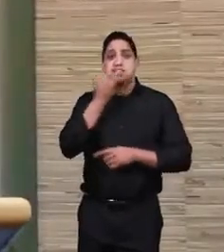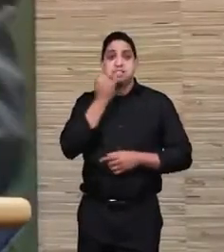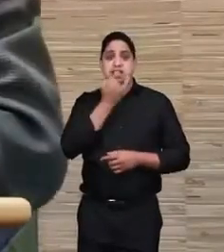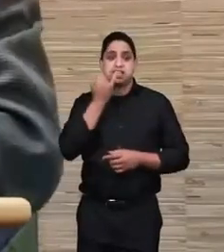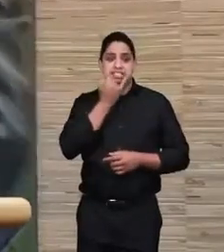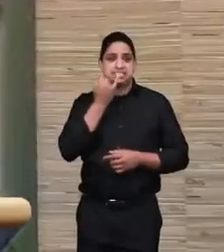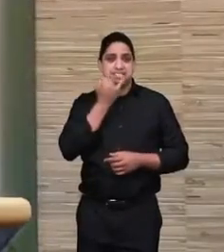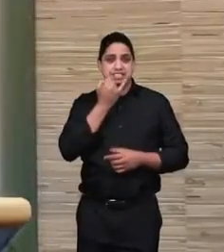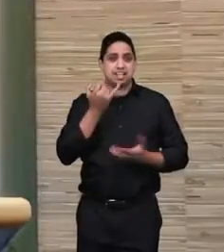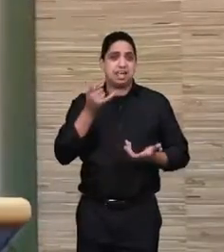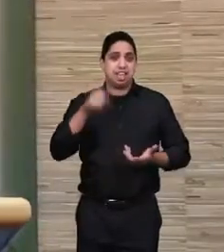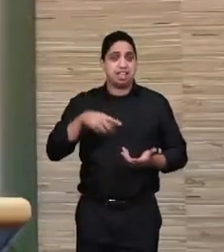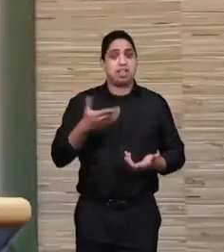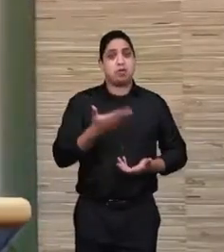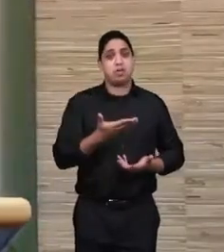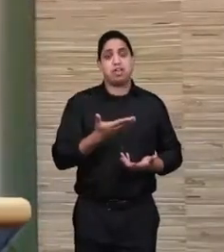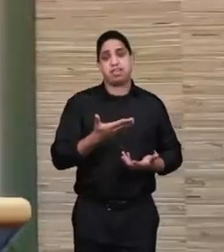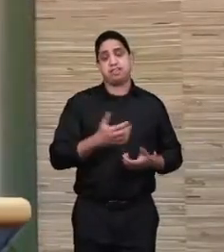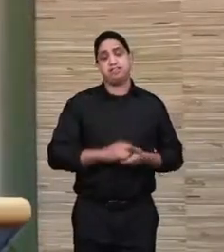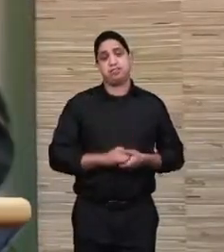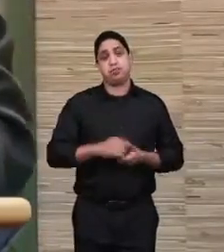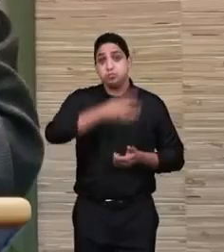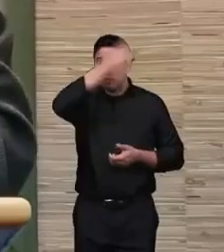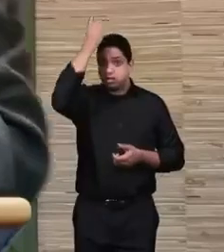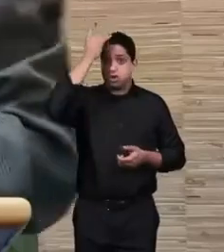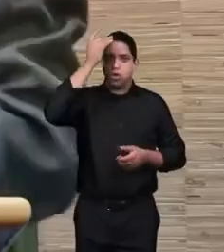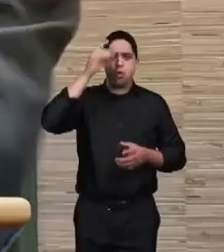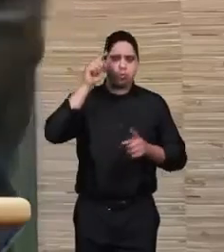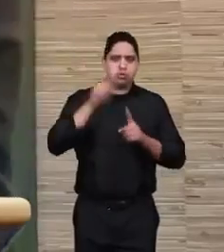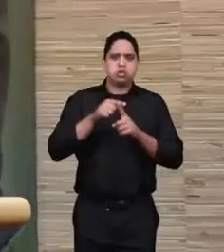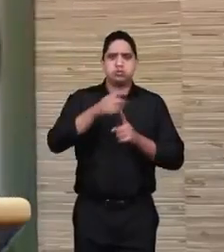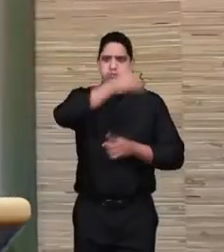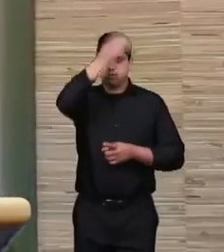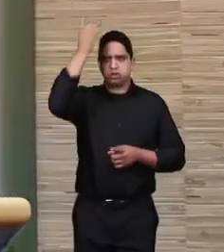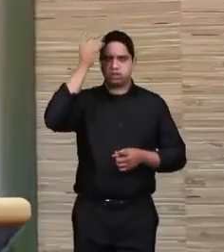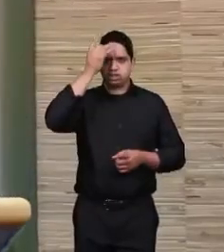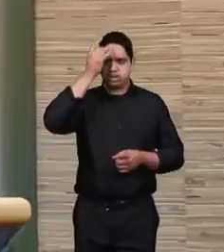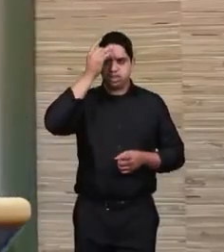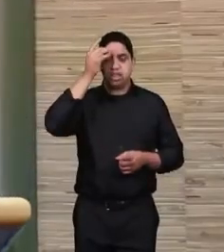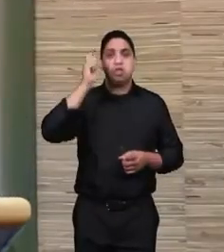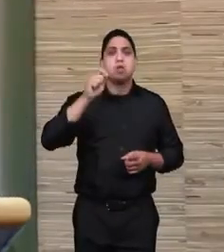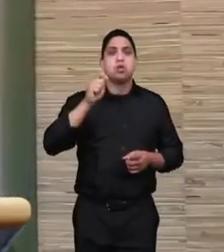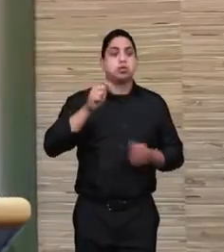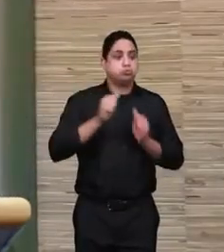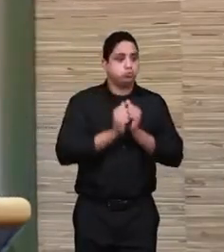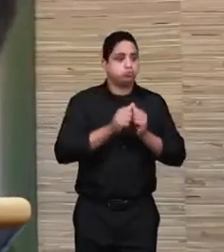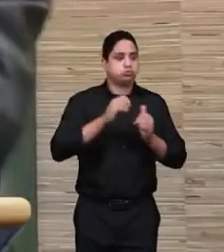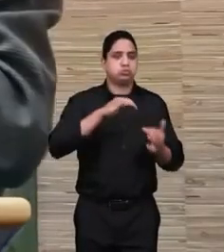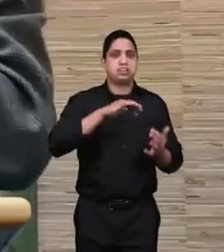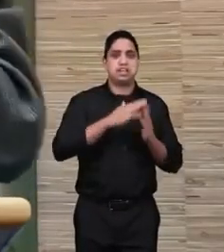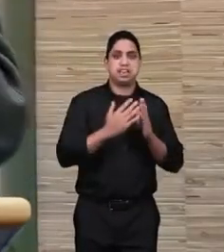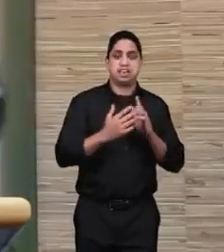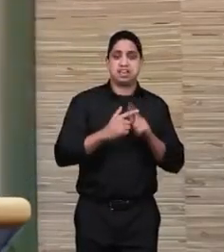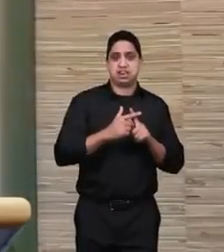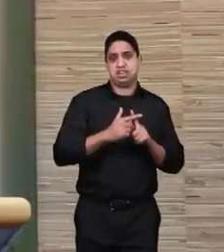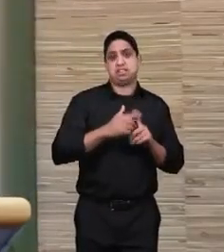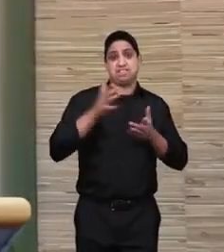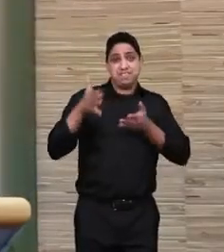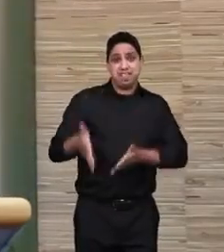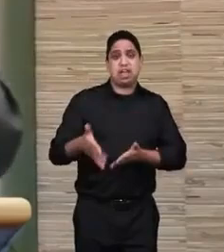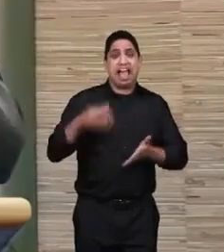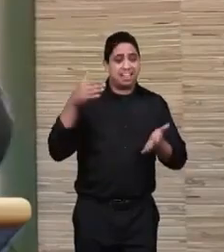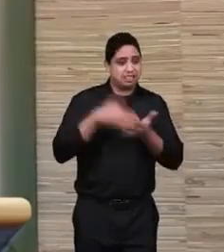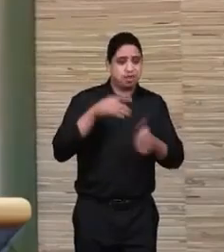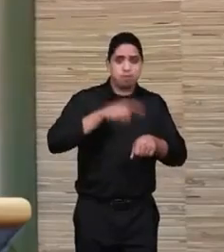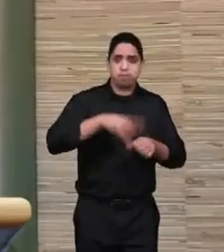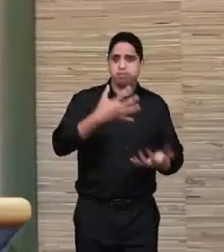The Holy Spirit fulfills his mission, and the church is going to go up. And the Holy Spirit went.